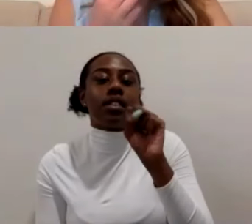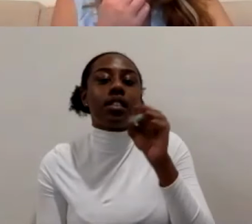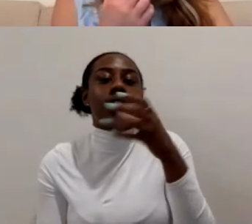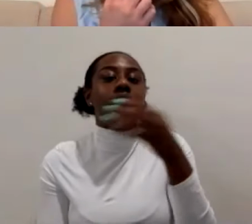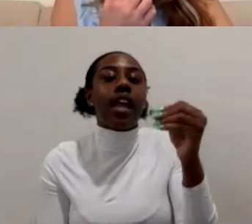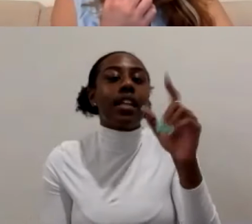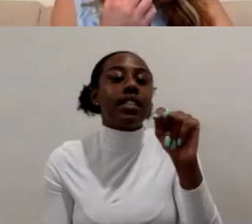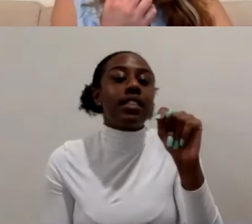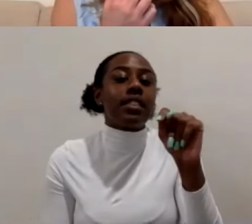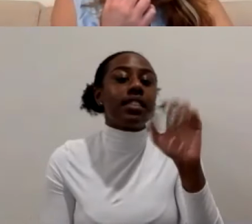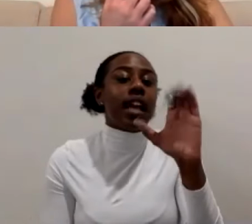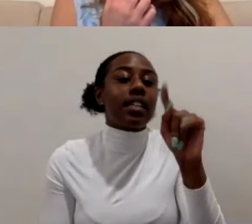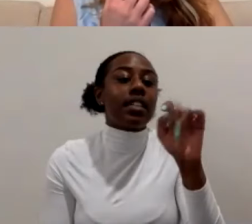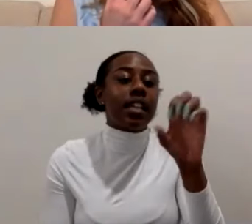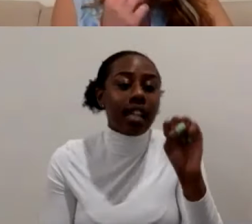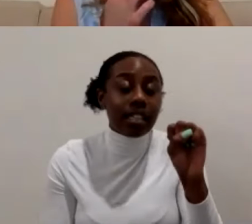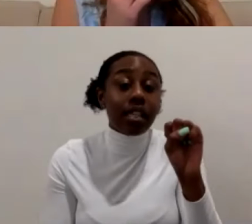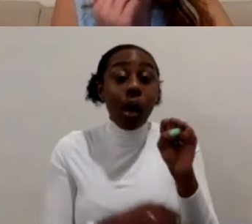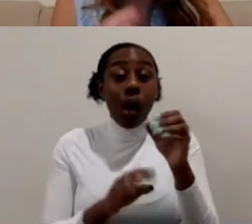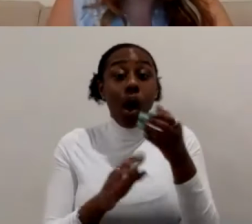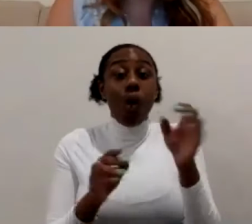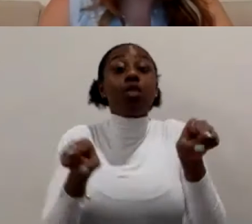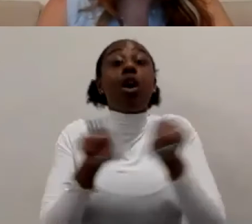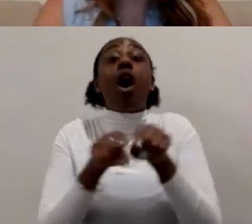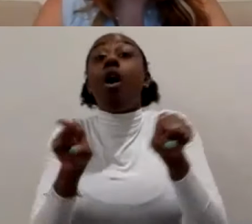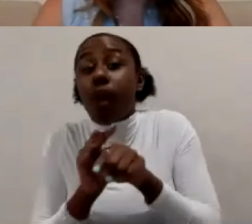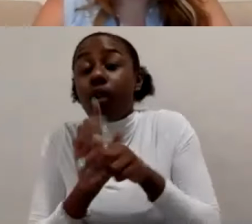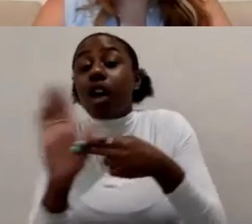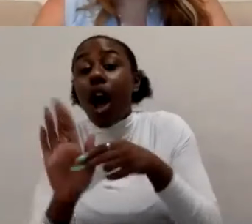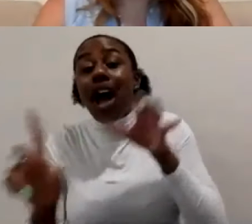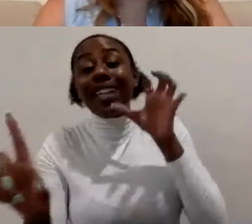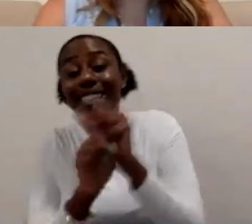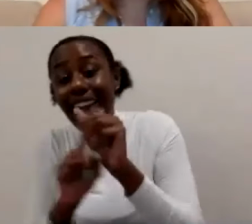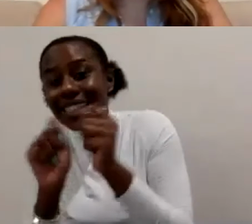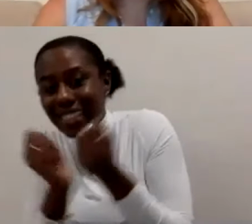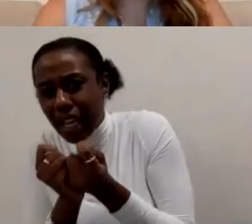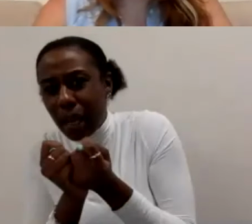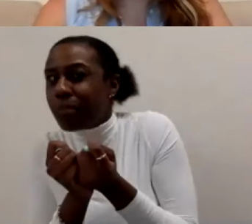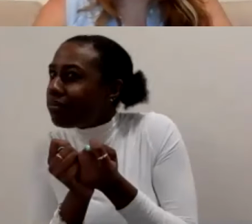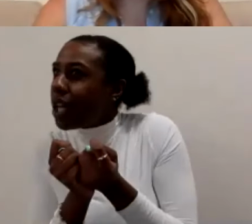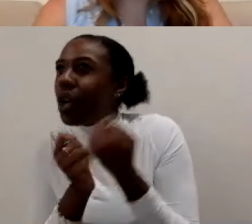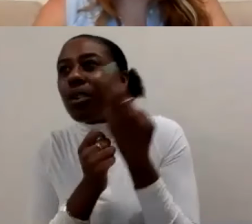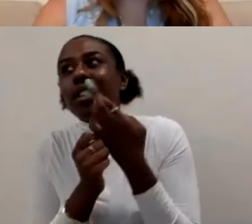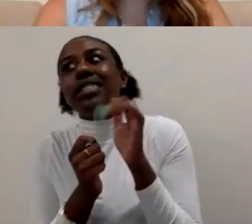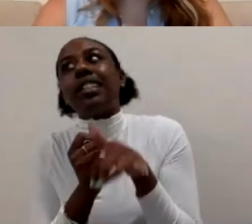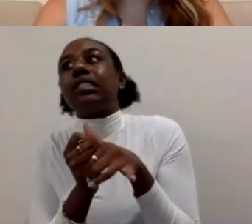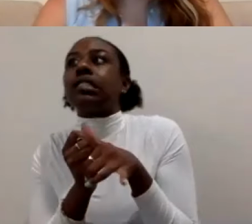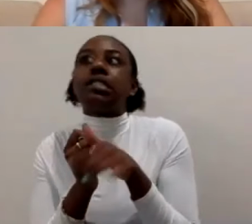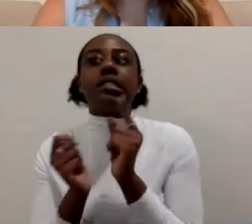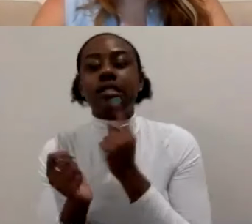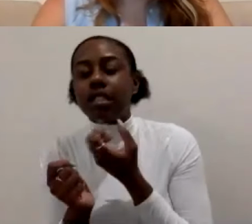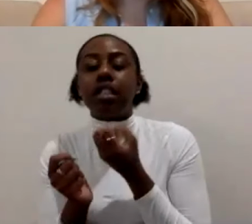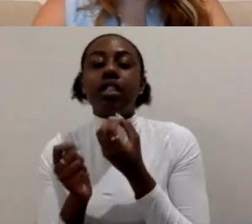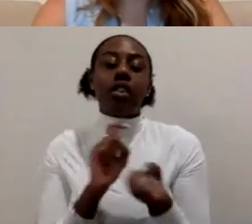Team, but that was too harsh, they realized, so they changed the name. Not really the